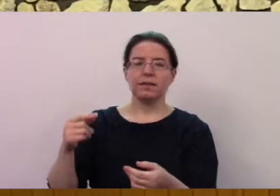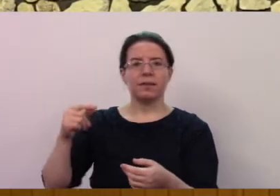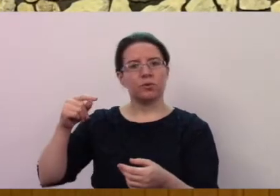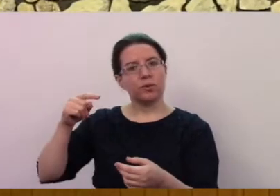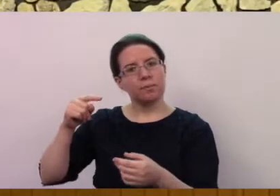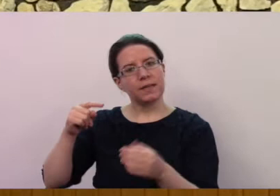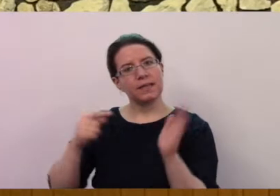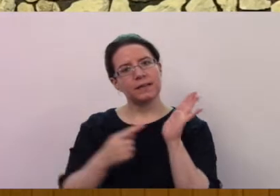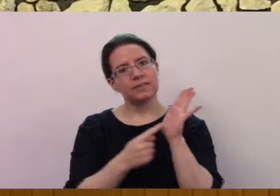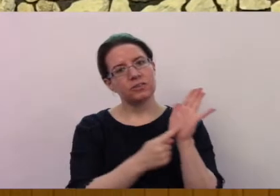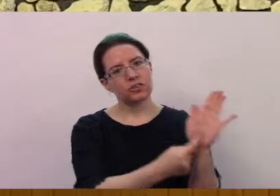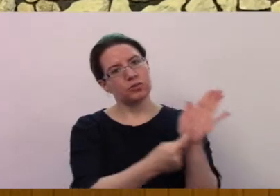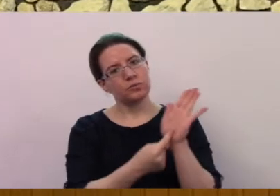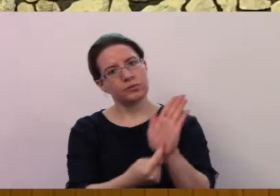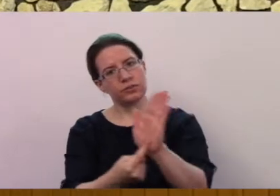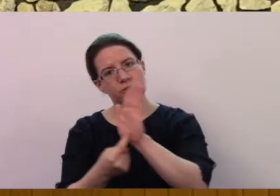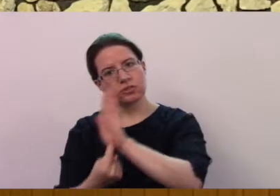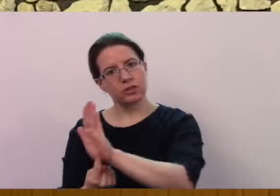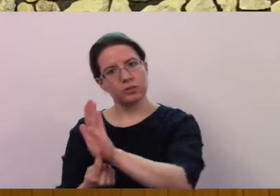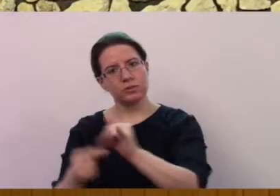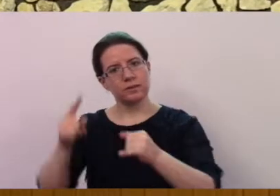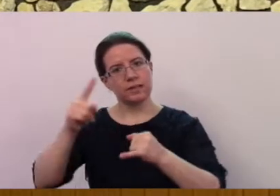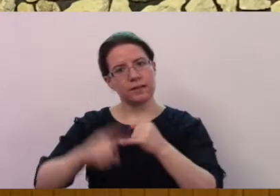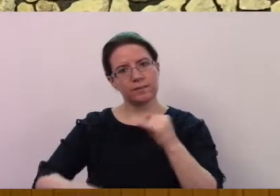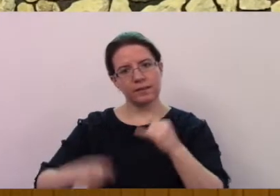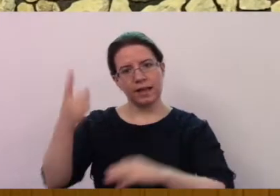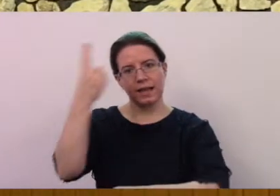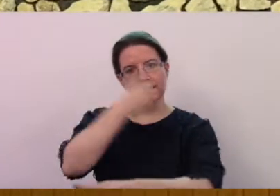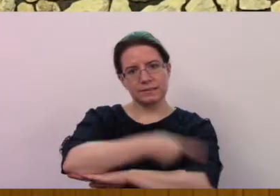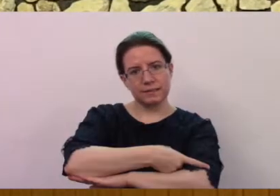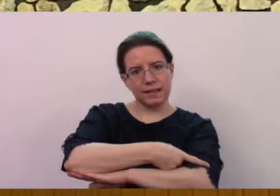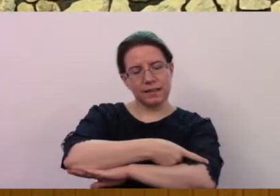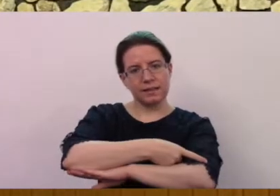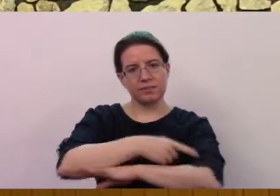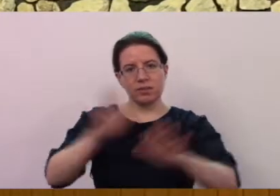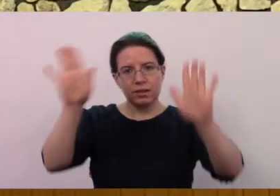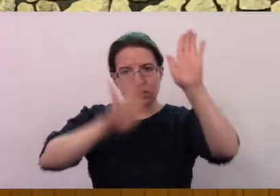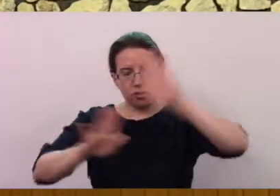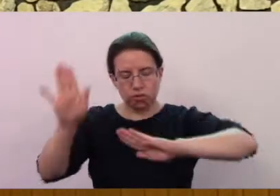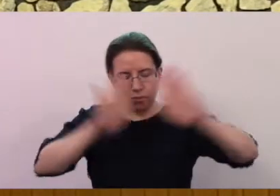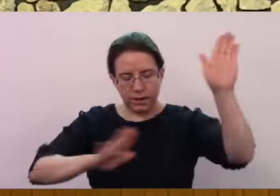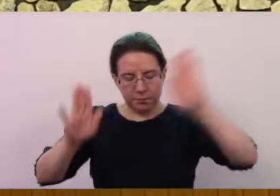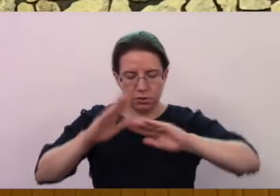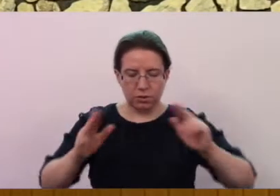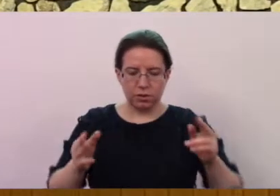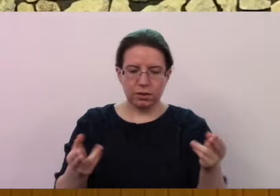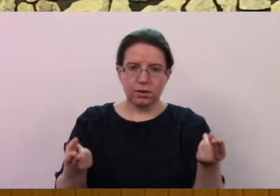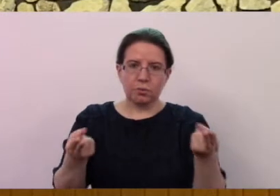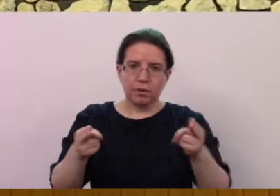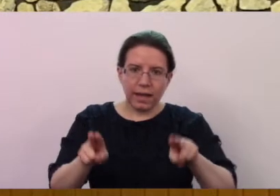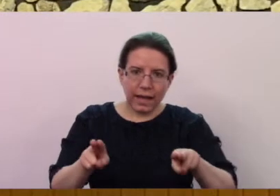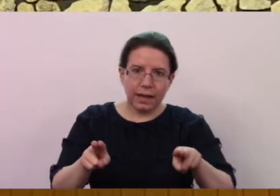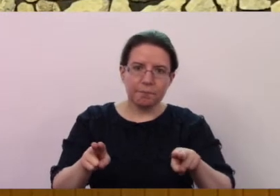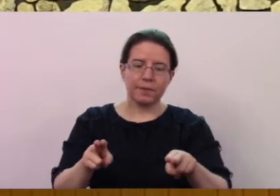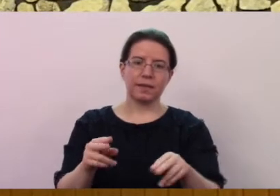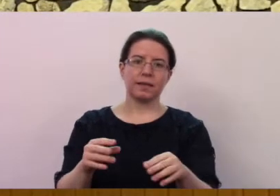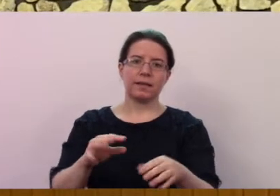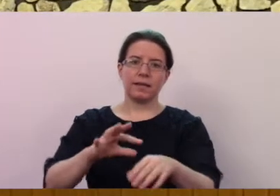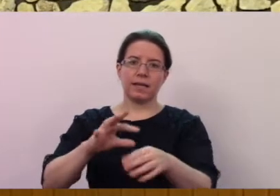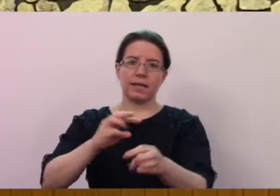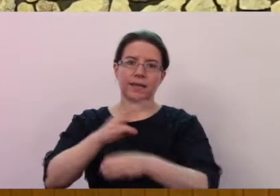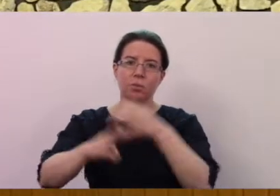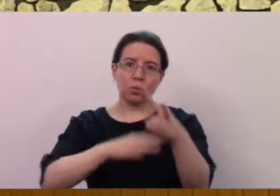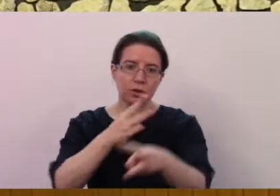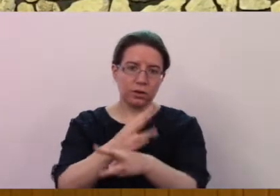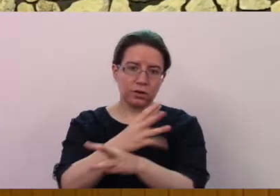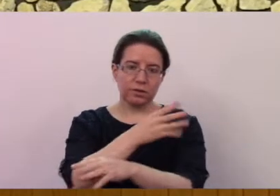or trouble. Trouble will be in the earth. Trouble and anguish of nations in